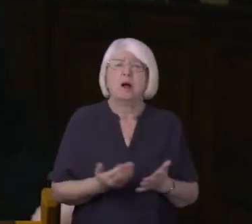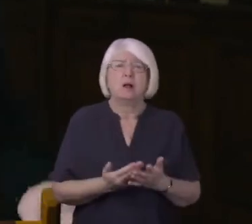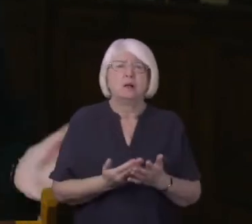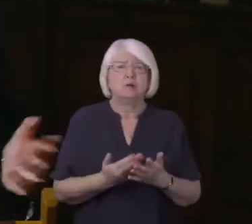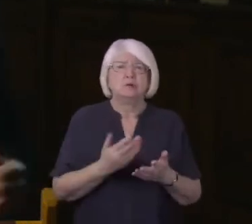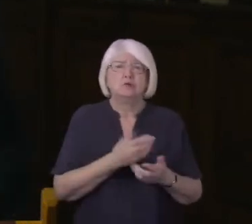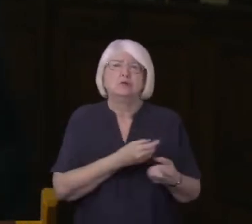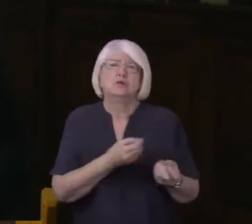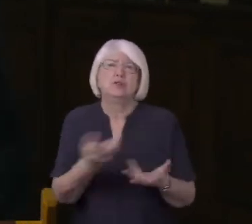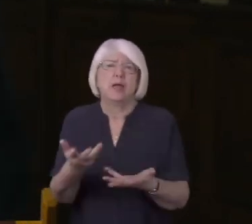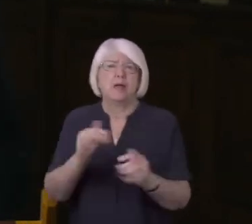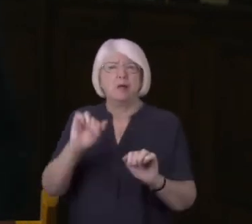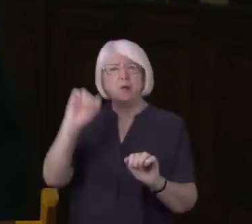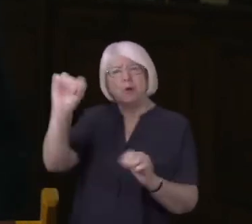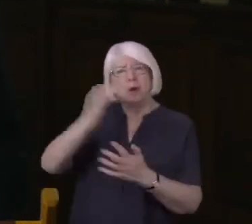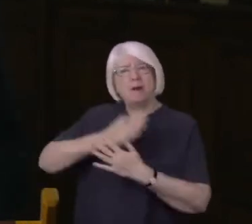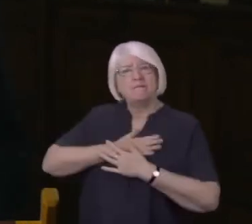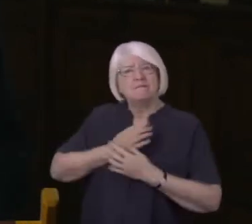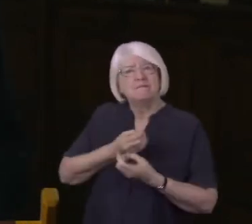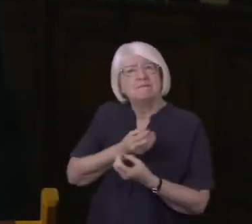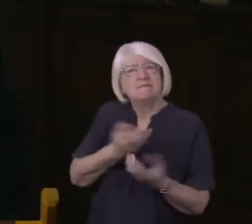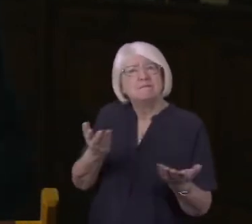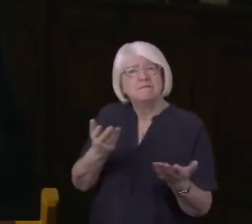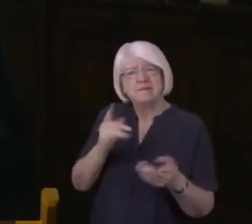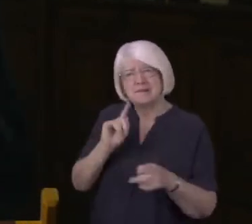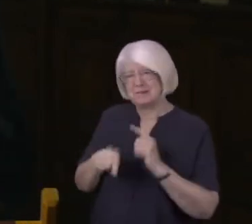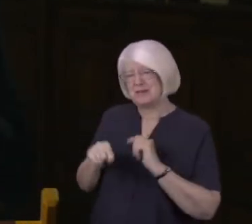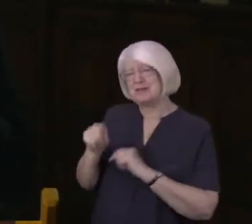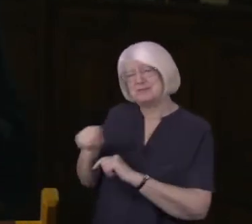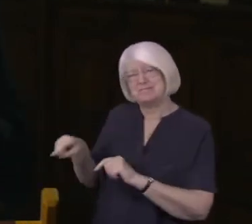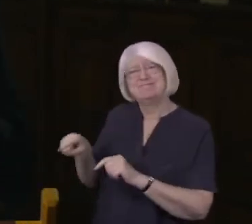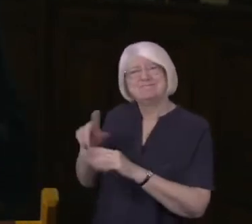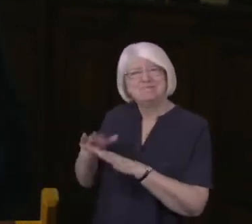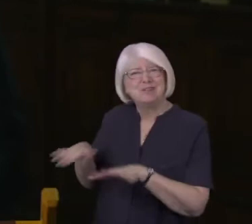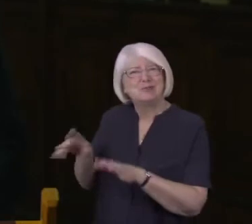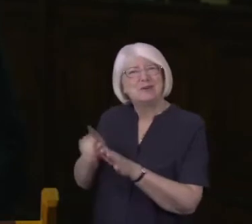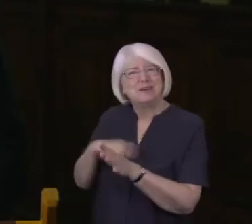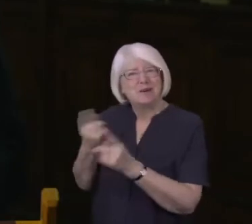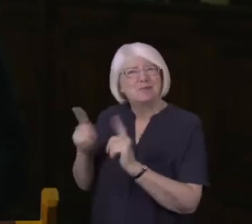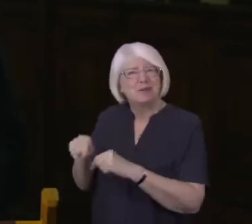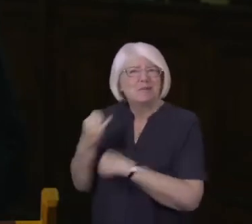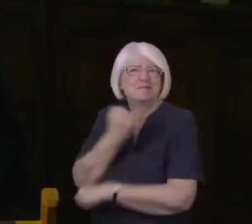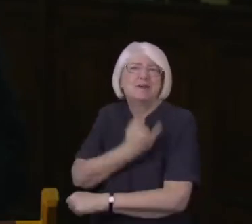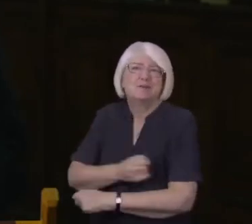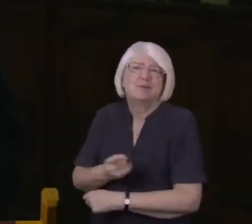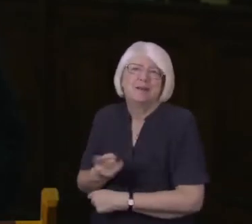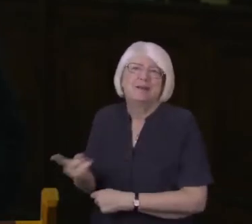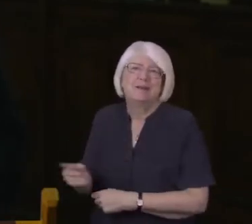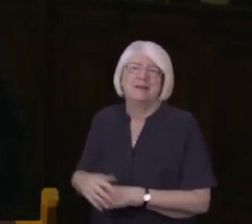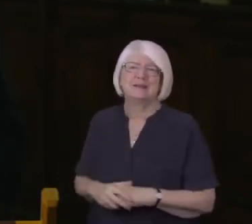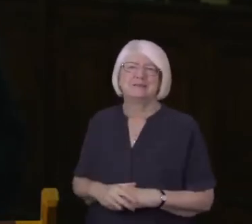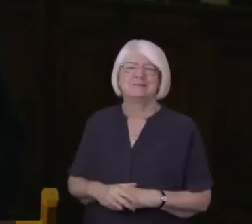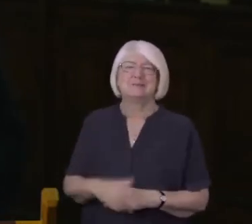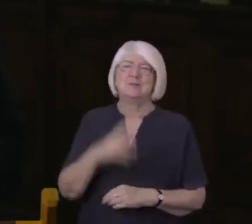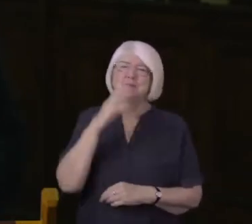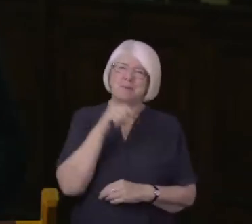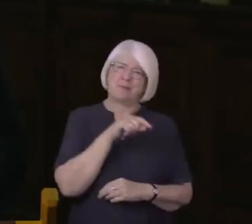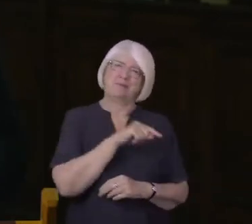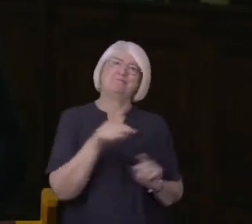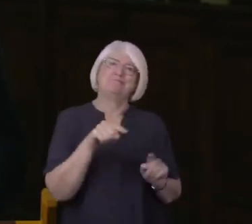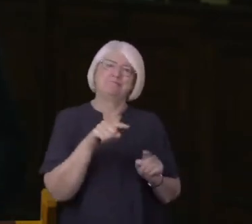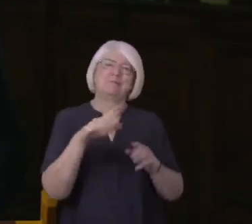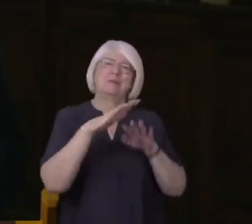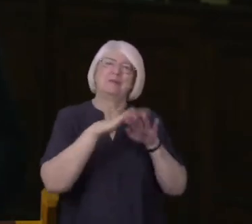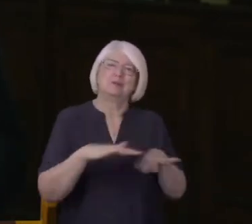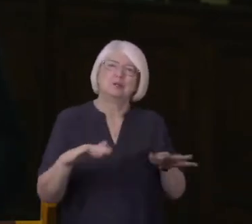especially vulnerable children and young people. And we remember particularly before you the work of the